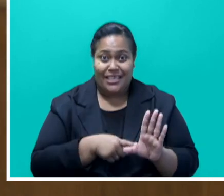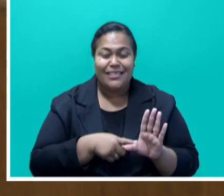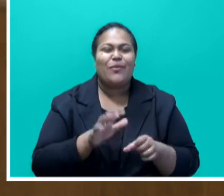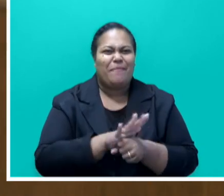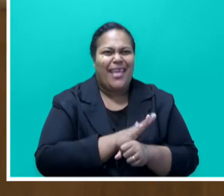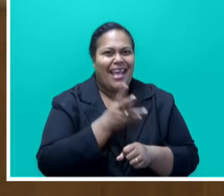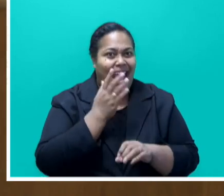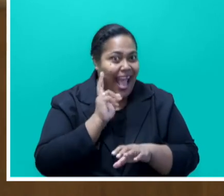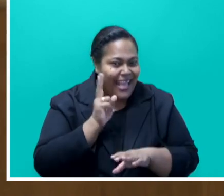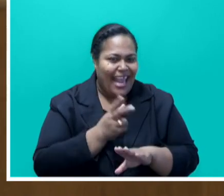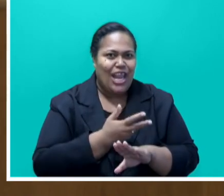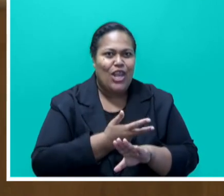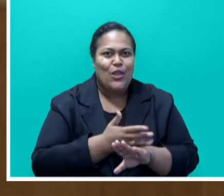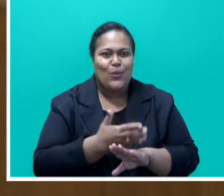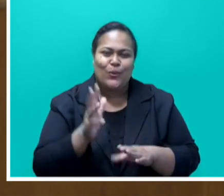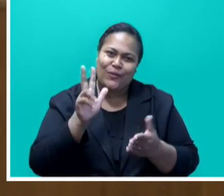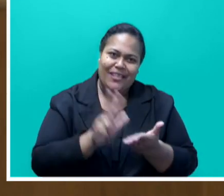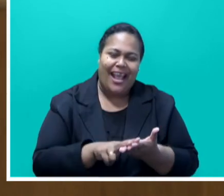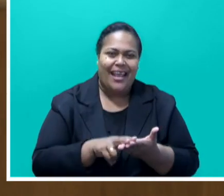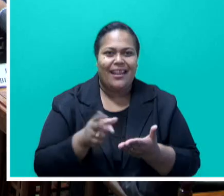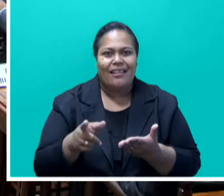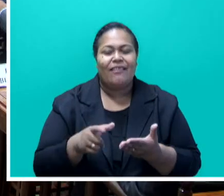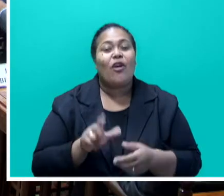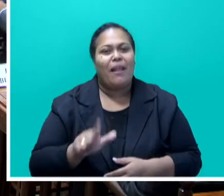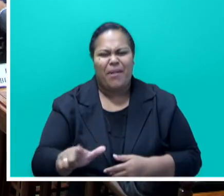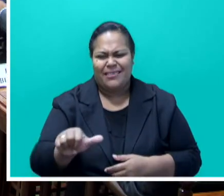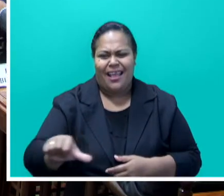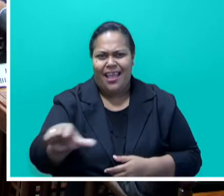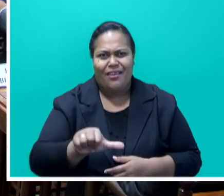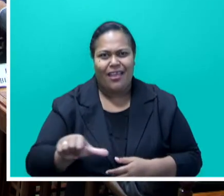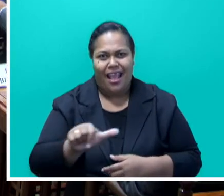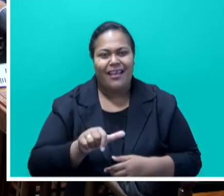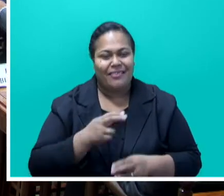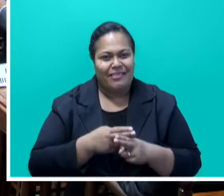Seaqaqa area. Thank you, Honourable Speaker. Thank you, Honourable Prime Minister.